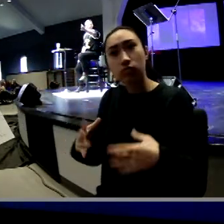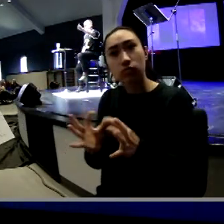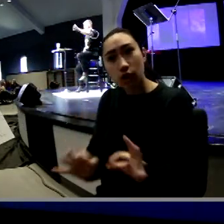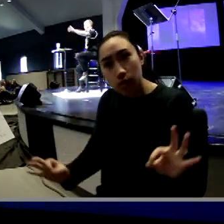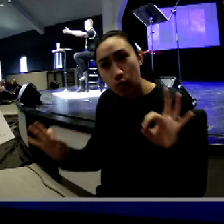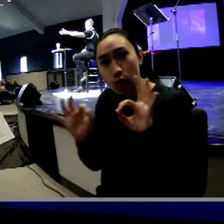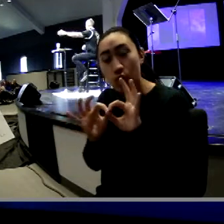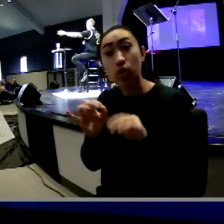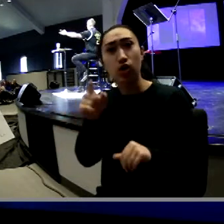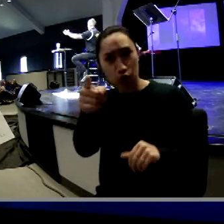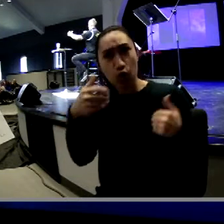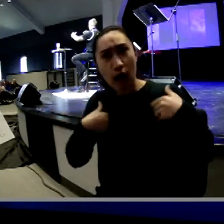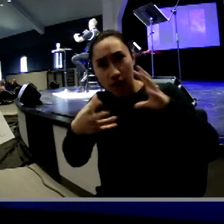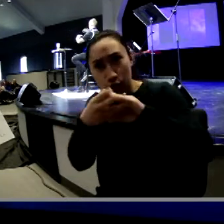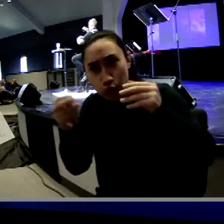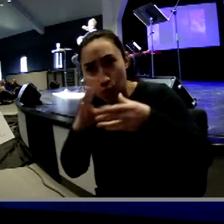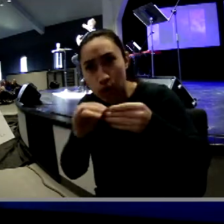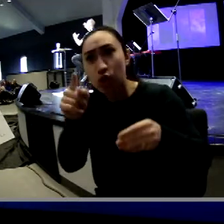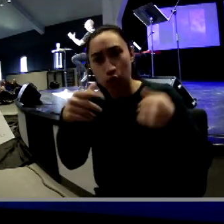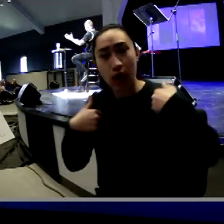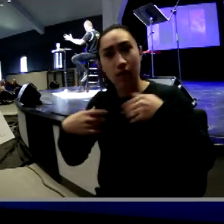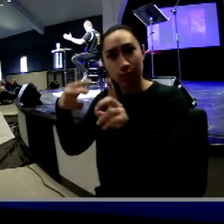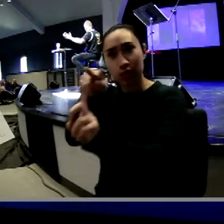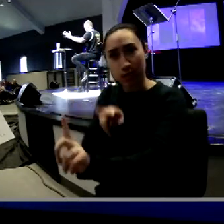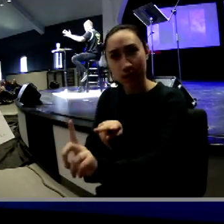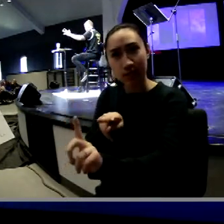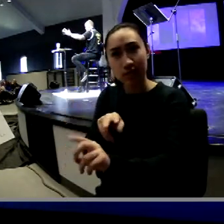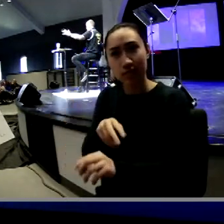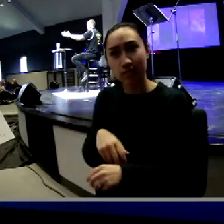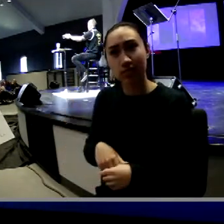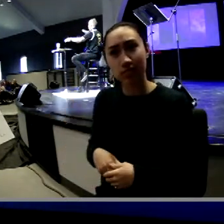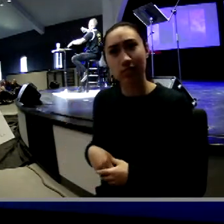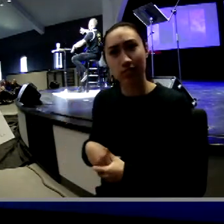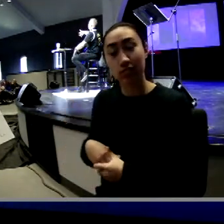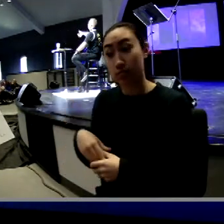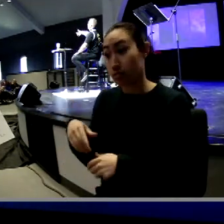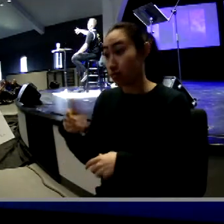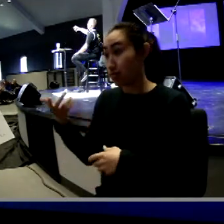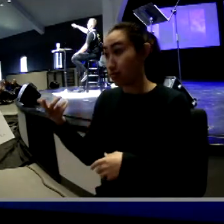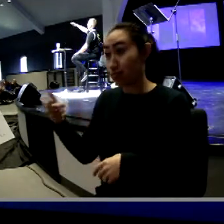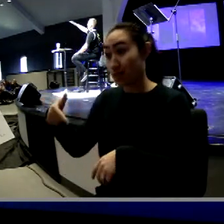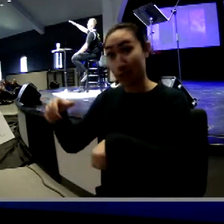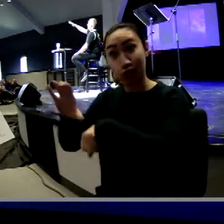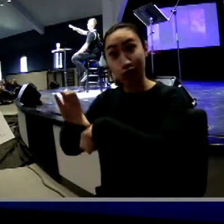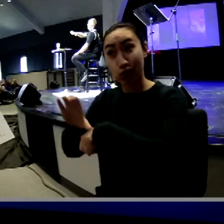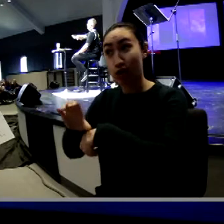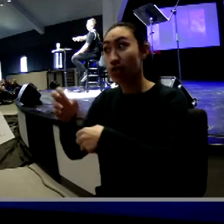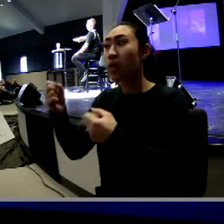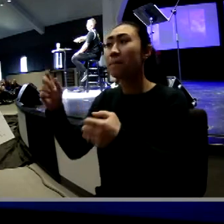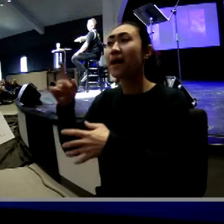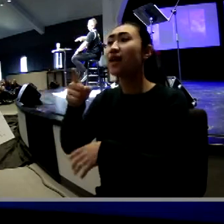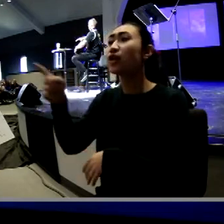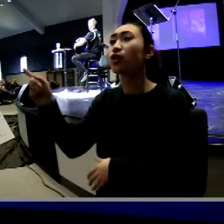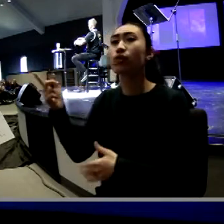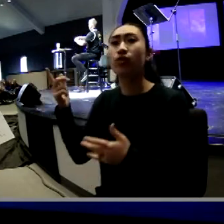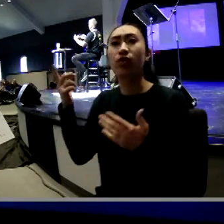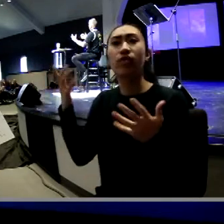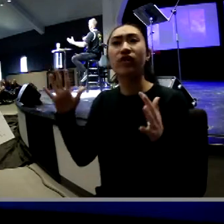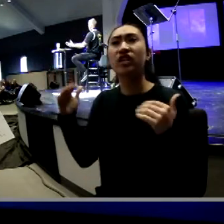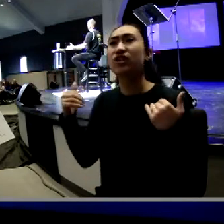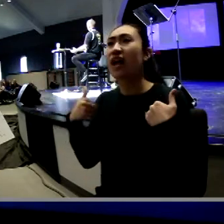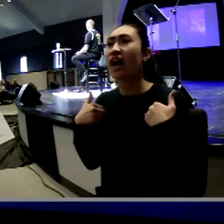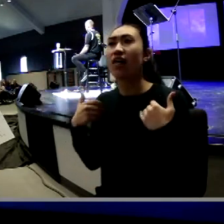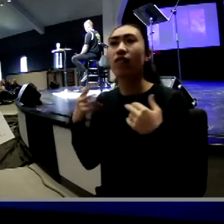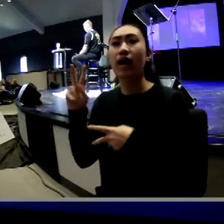of you in this church have got a plot or an overarching, if you will, type